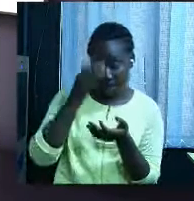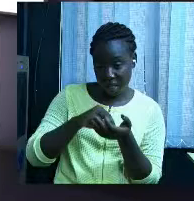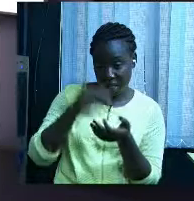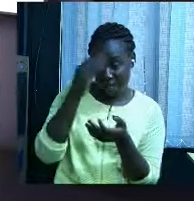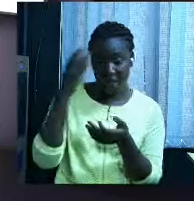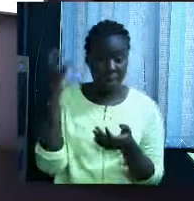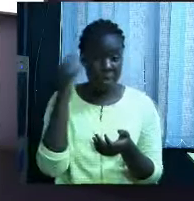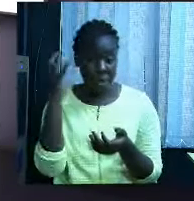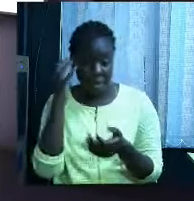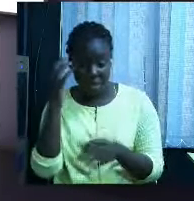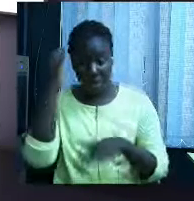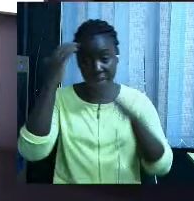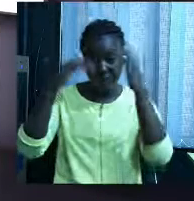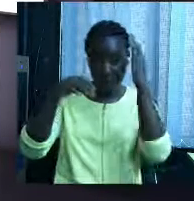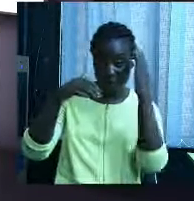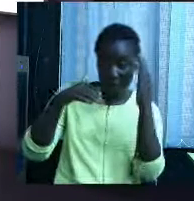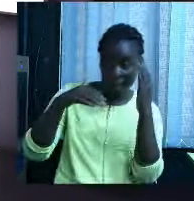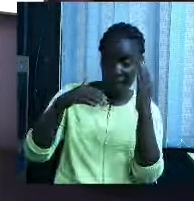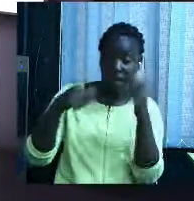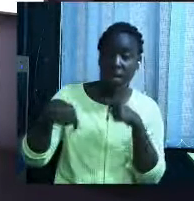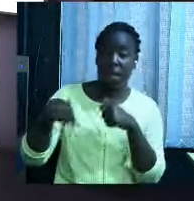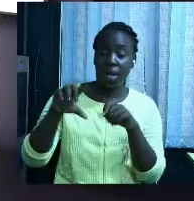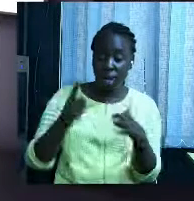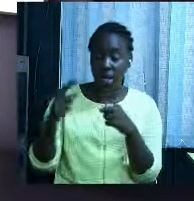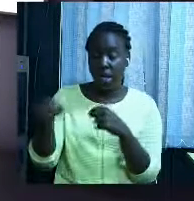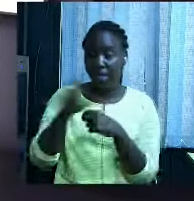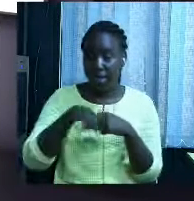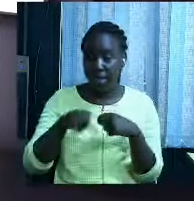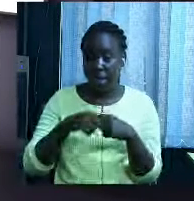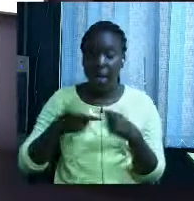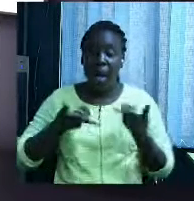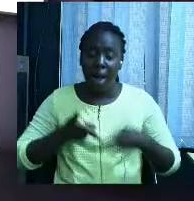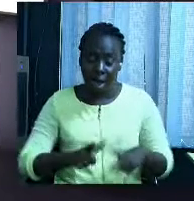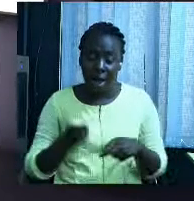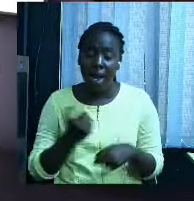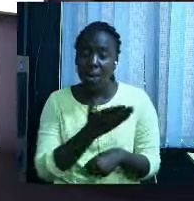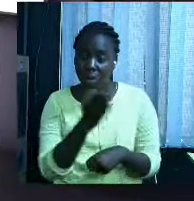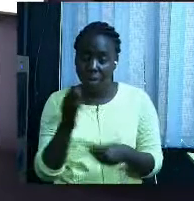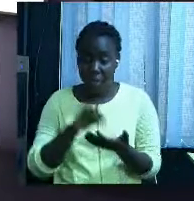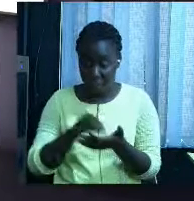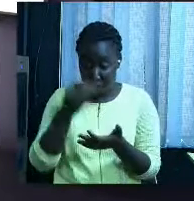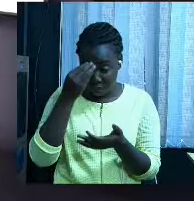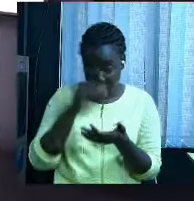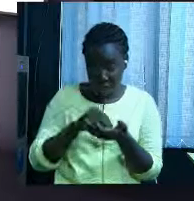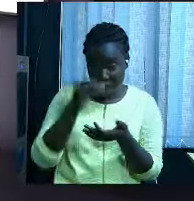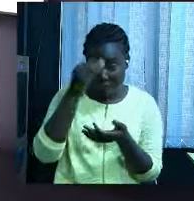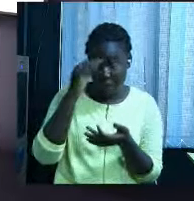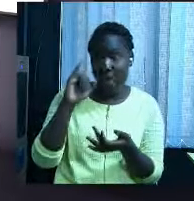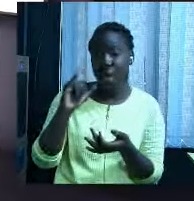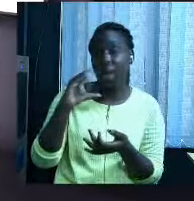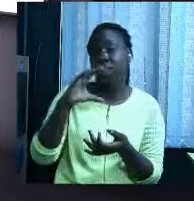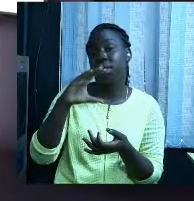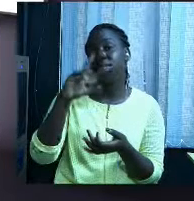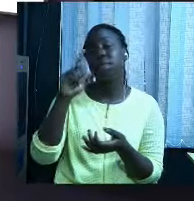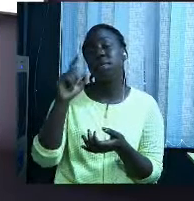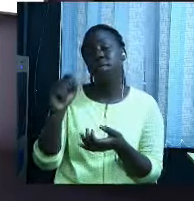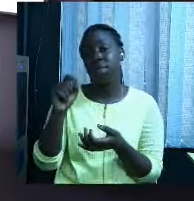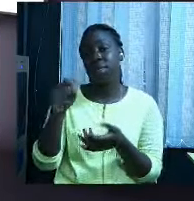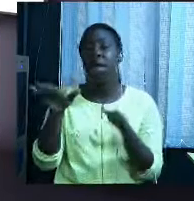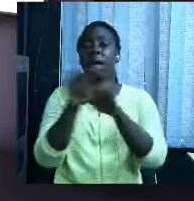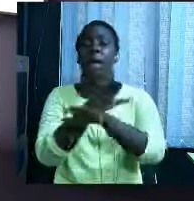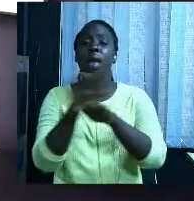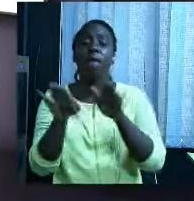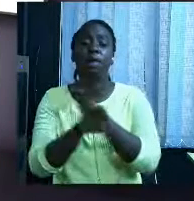education. Let's introduce digital skills to them, because the way forward is that everyone has to be